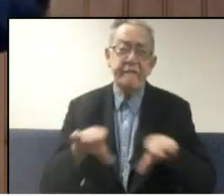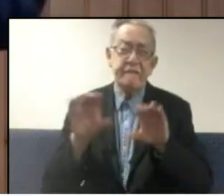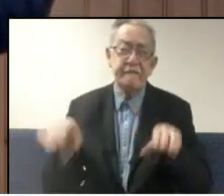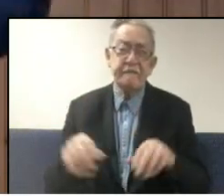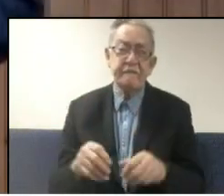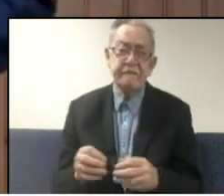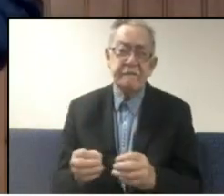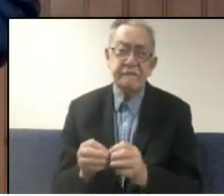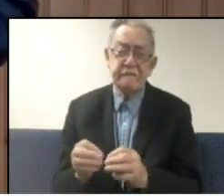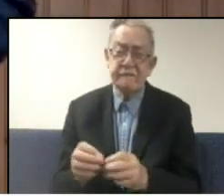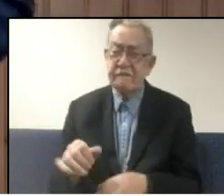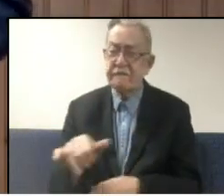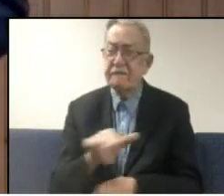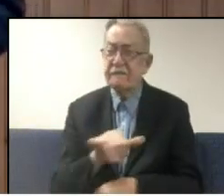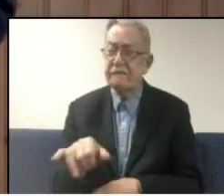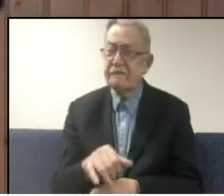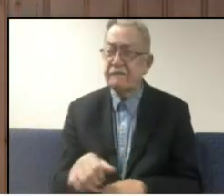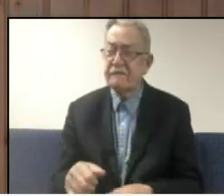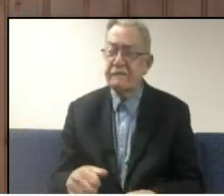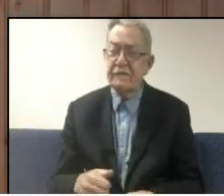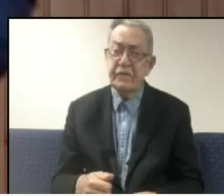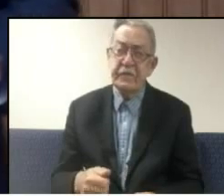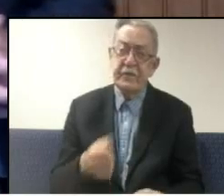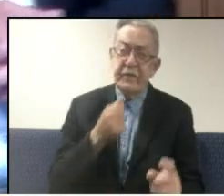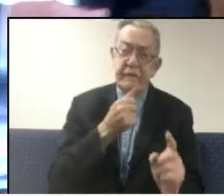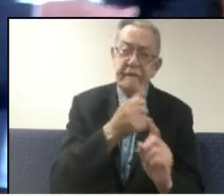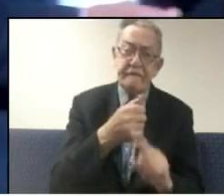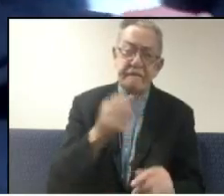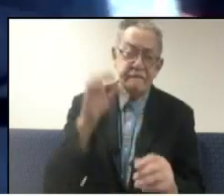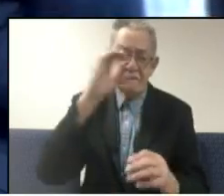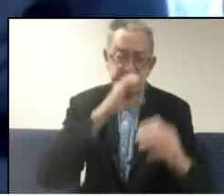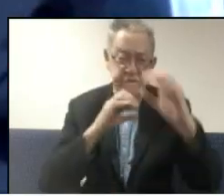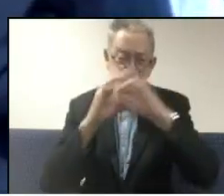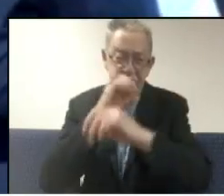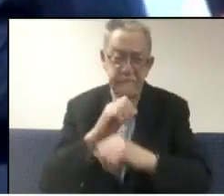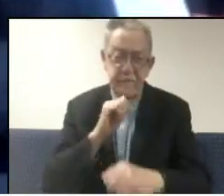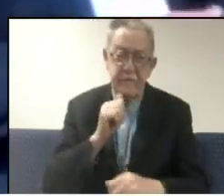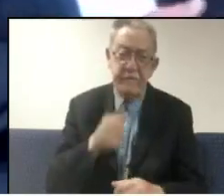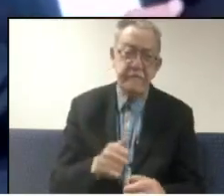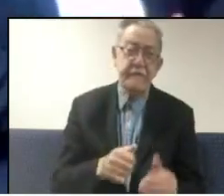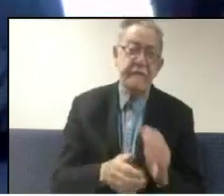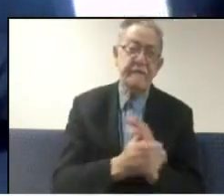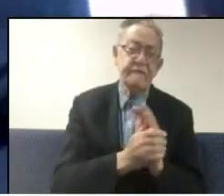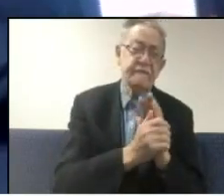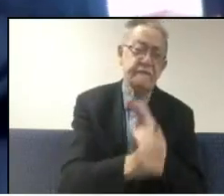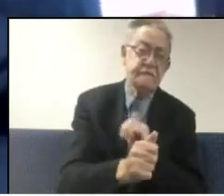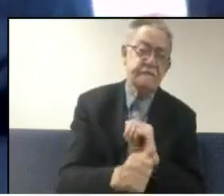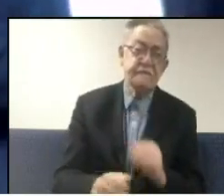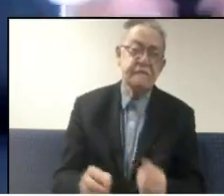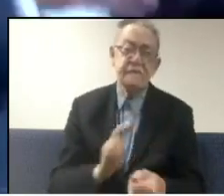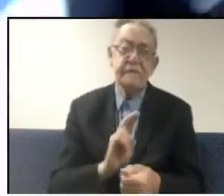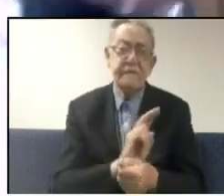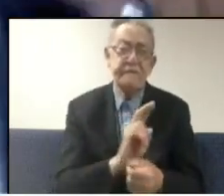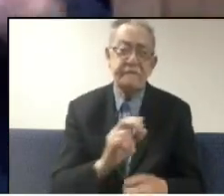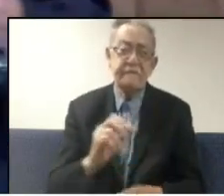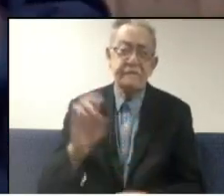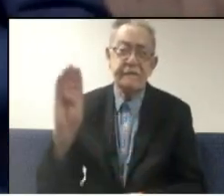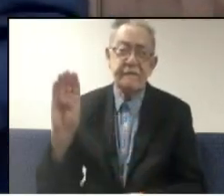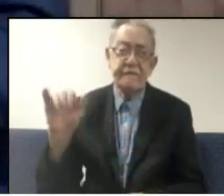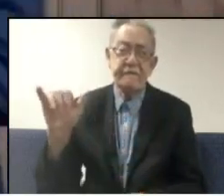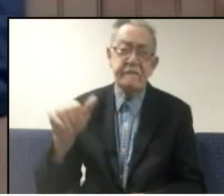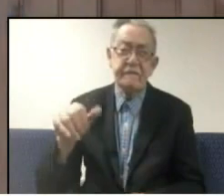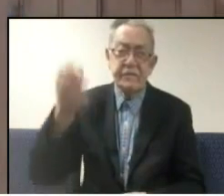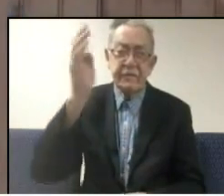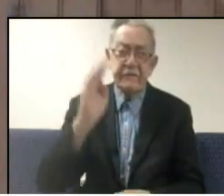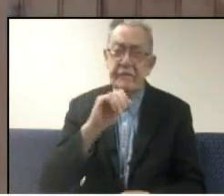like, your self-assessment of being unqualified to really be used of God. It just has no bearing